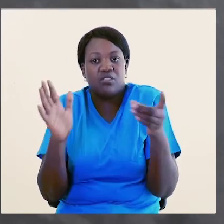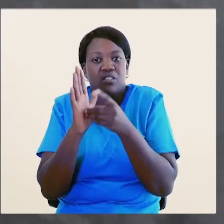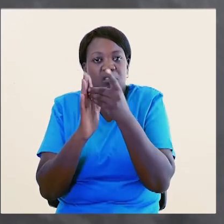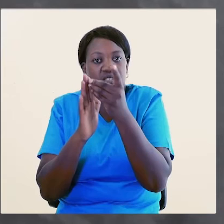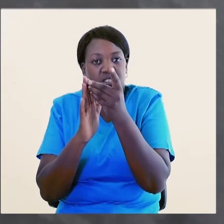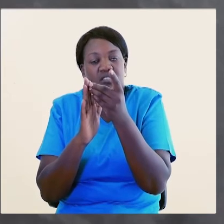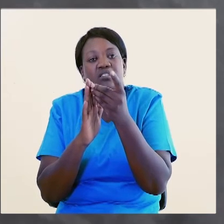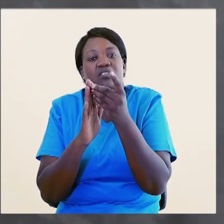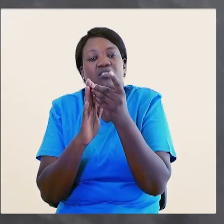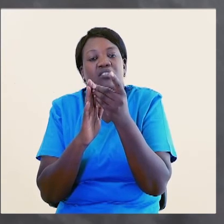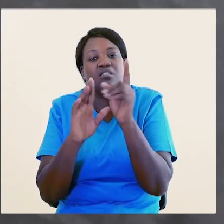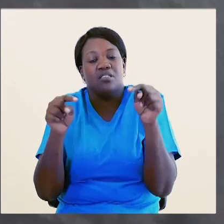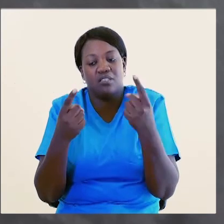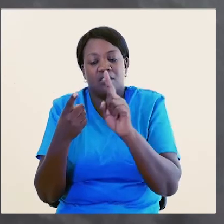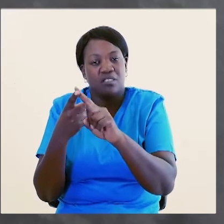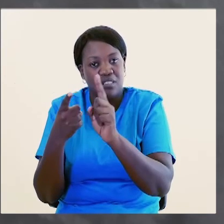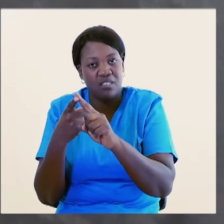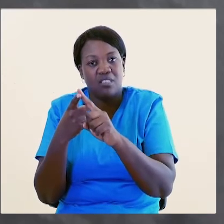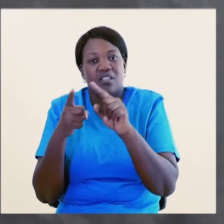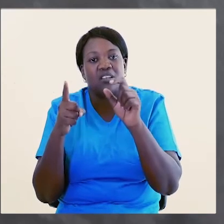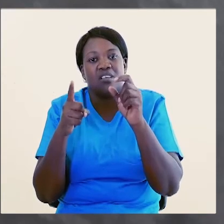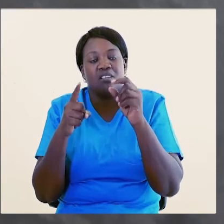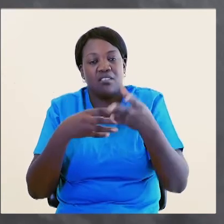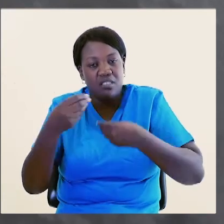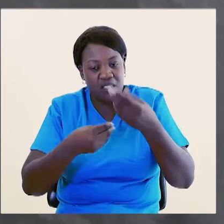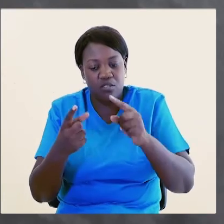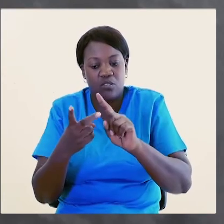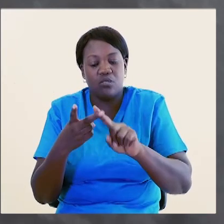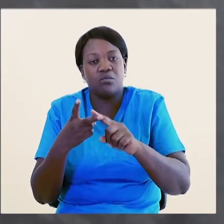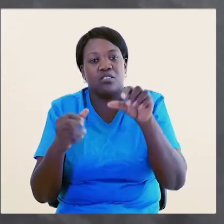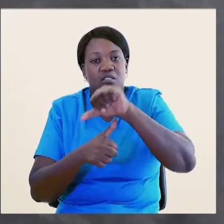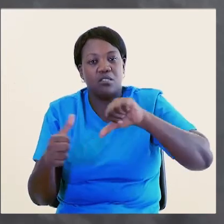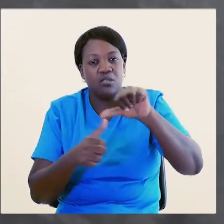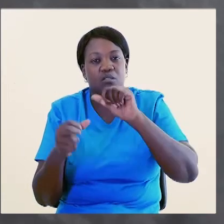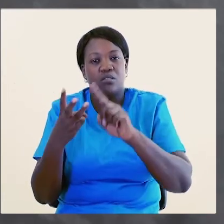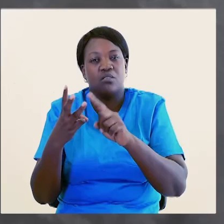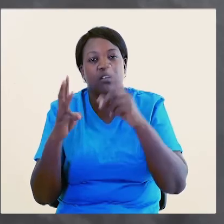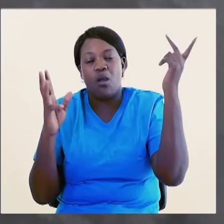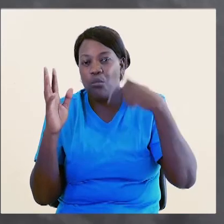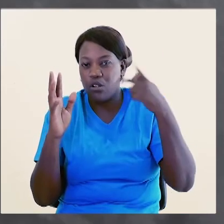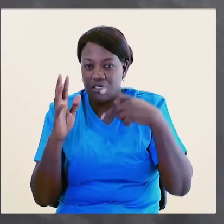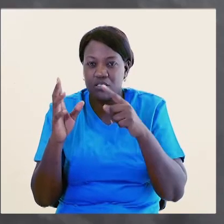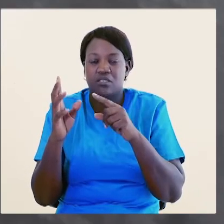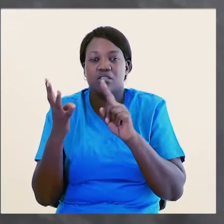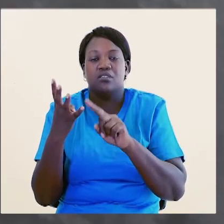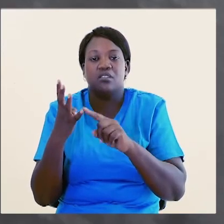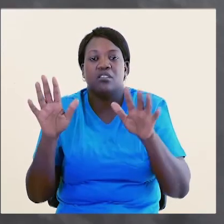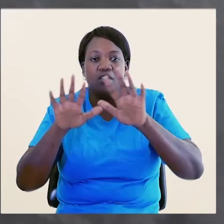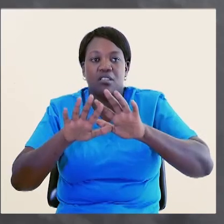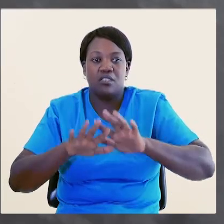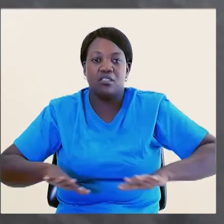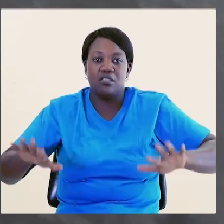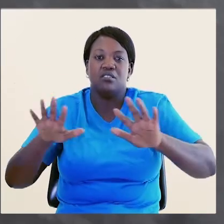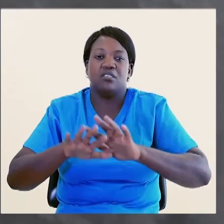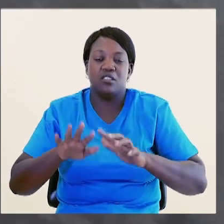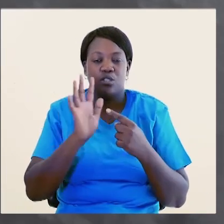The different aspects of development are economic, social, political, and environmental, which gives us some